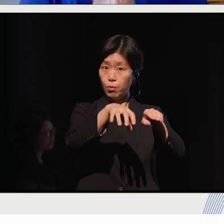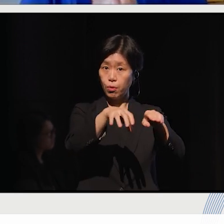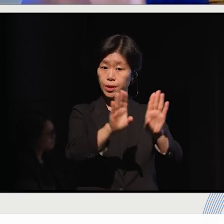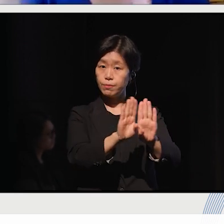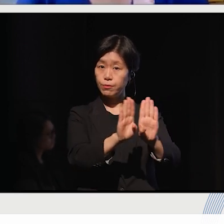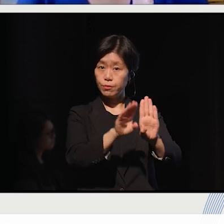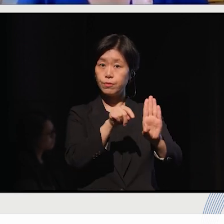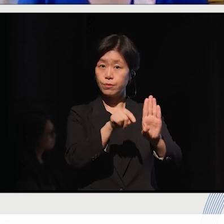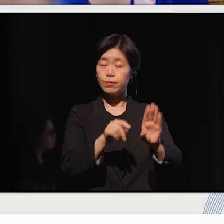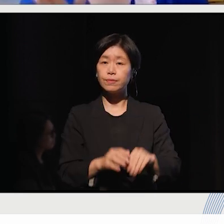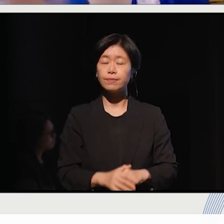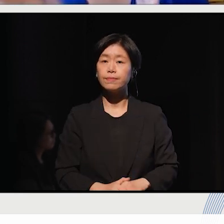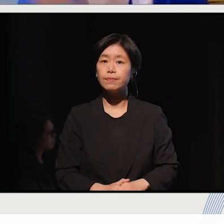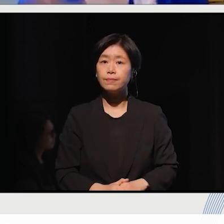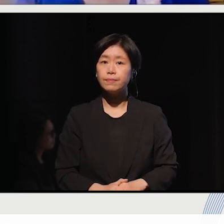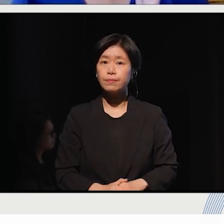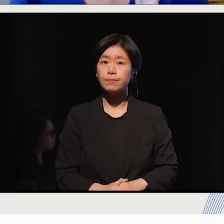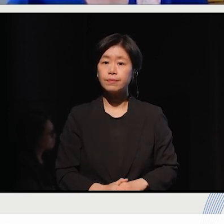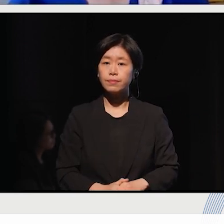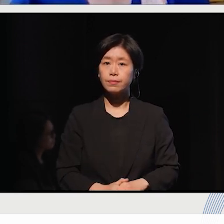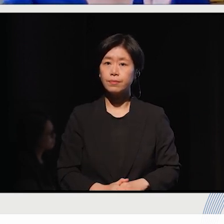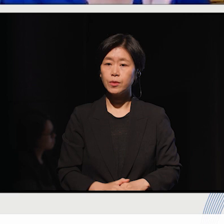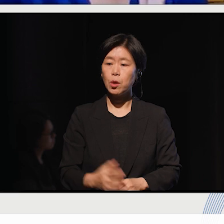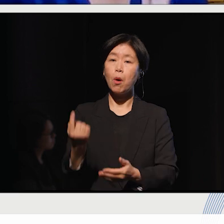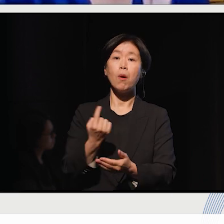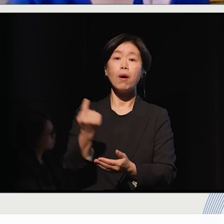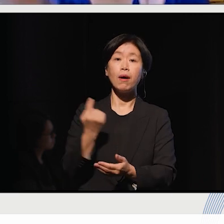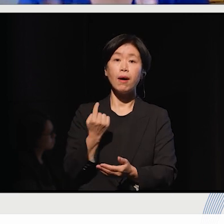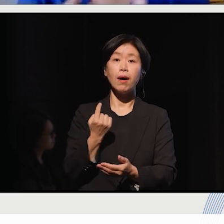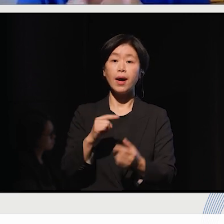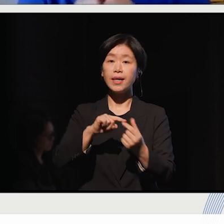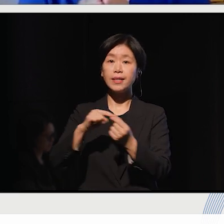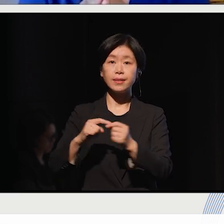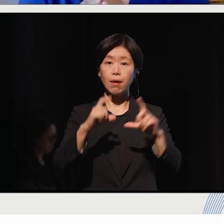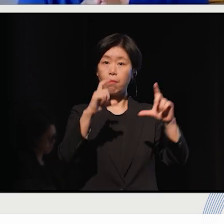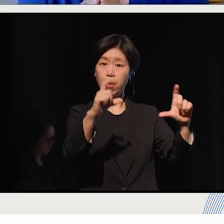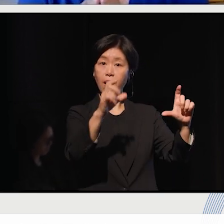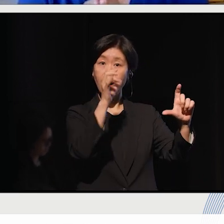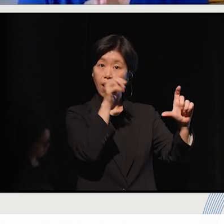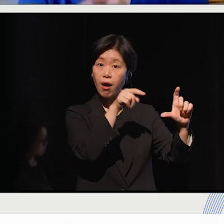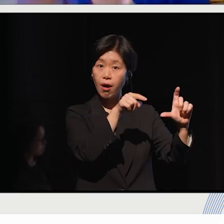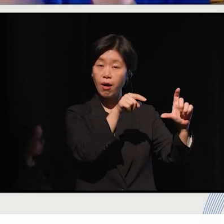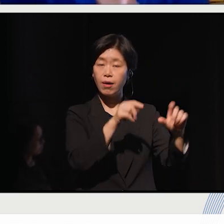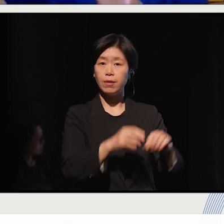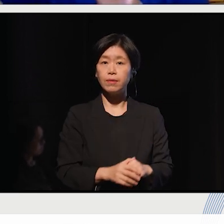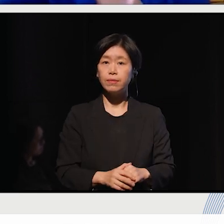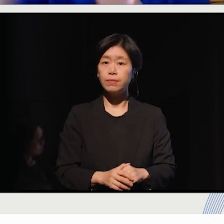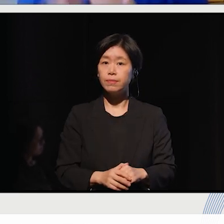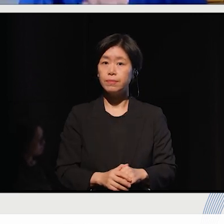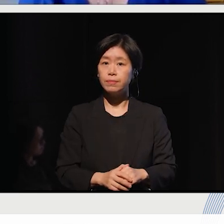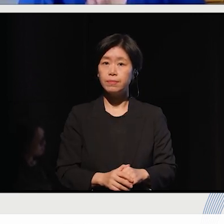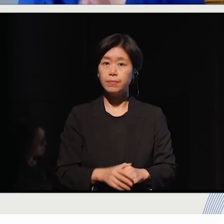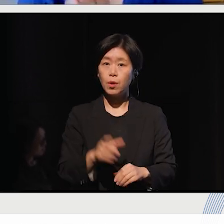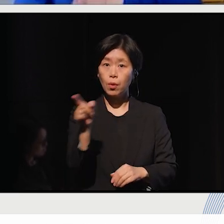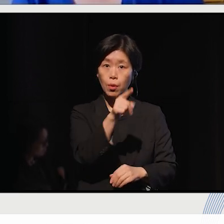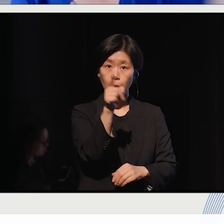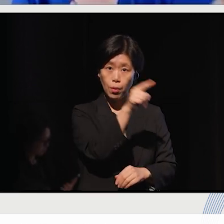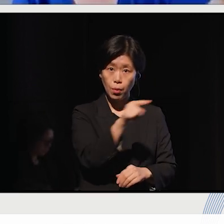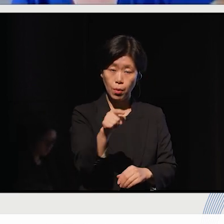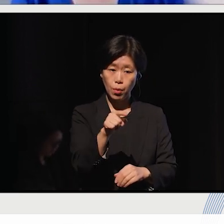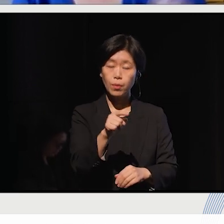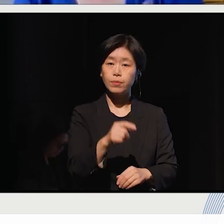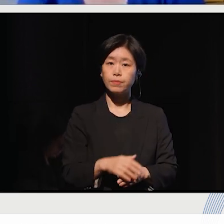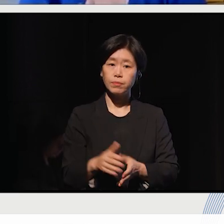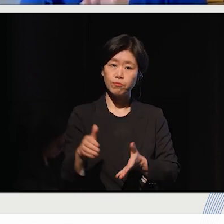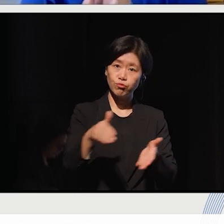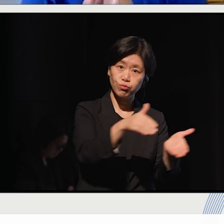and then there's another sign that says accessibility that way, one group of people is being sent one direction, one group